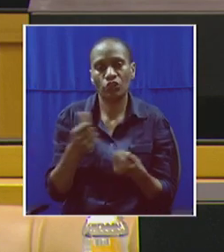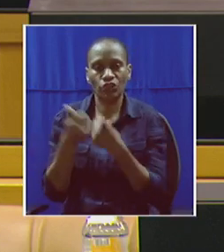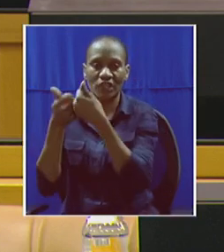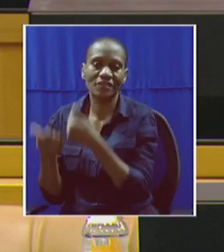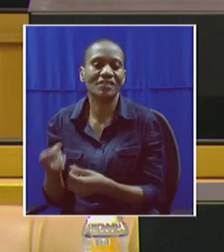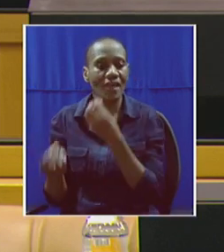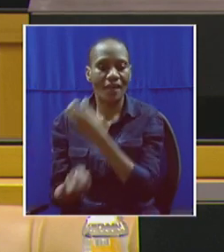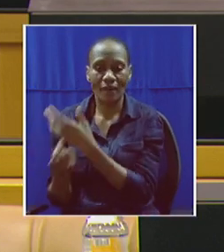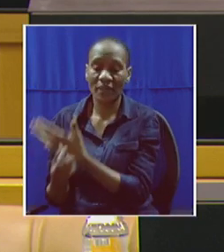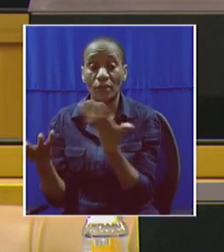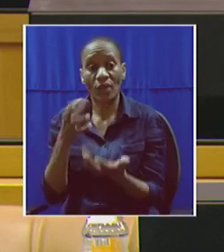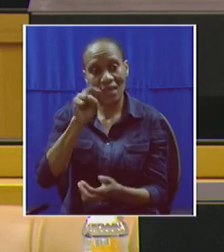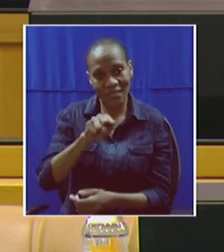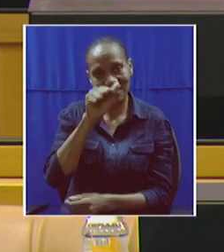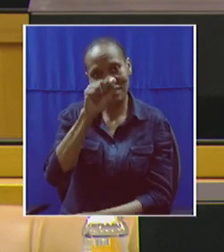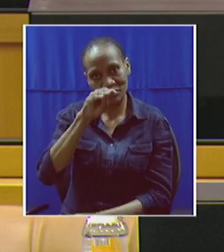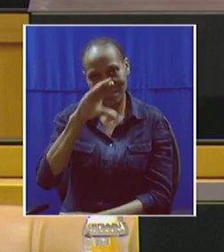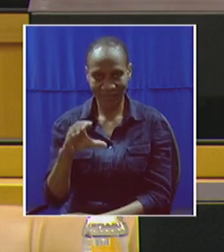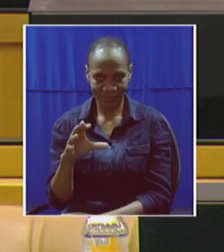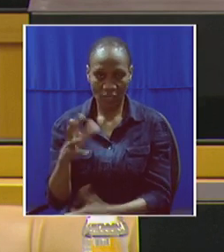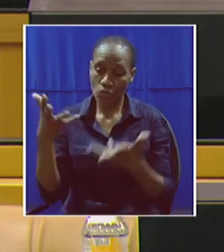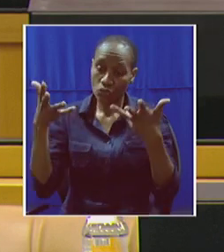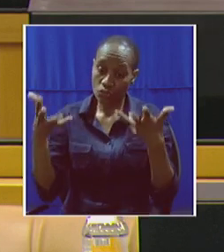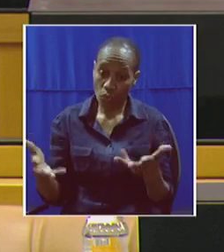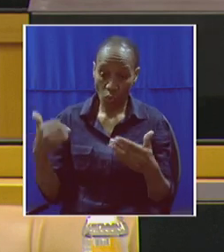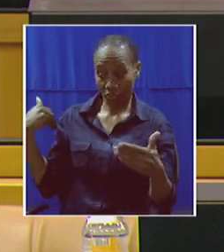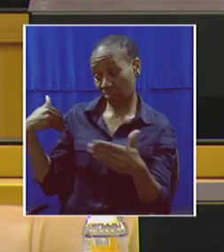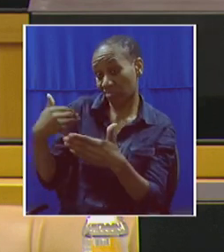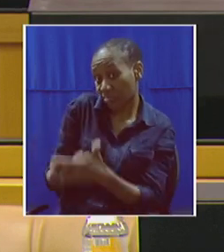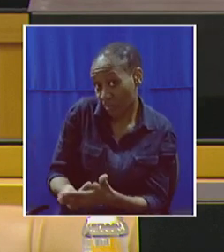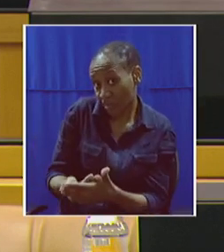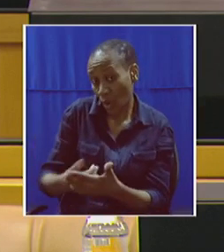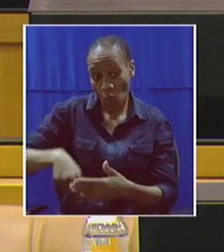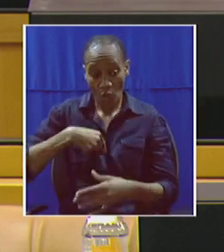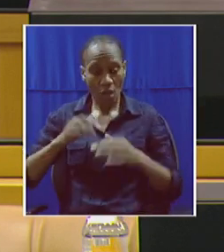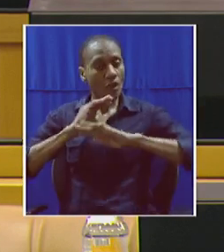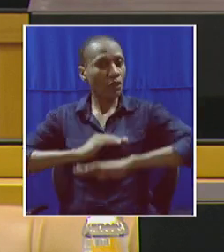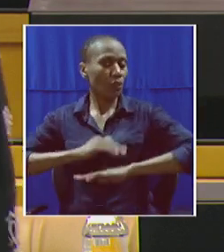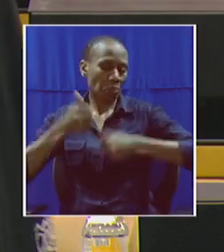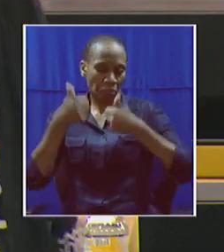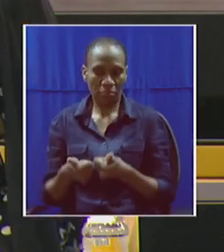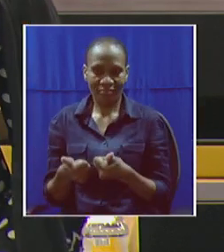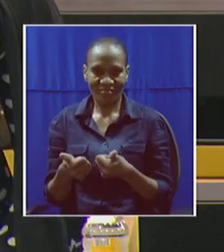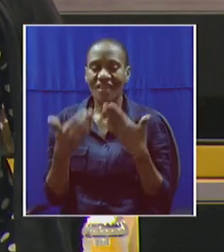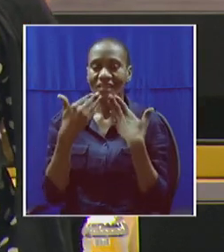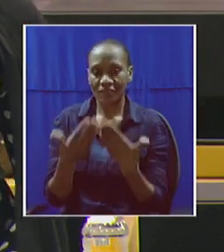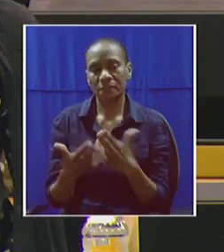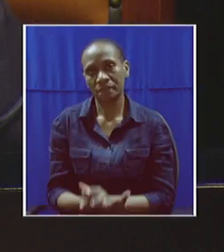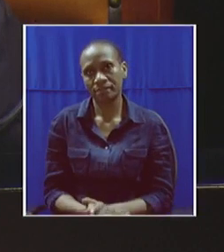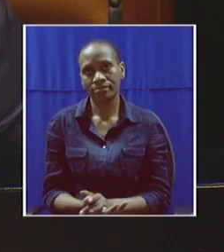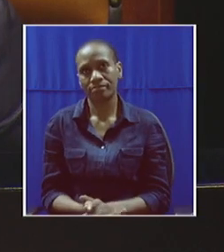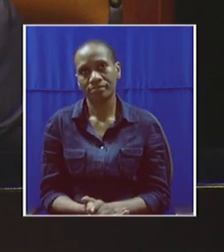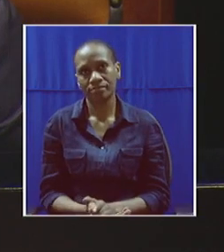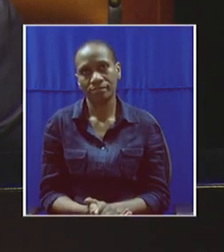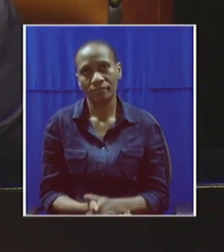broadcaster is concerned with so so far we are satisfied and thanks very much thank you